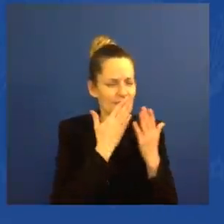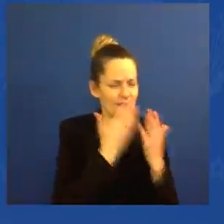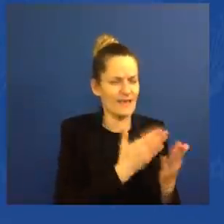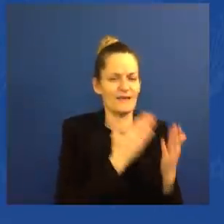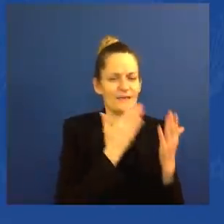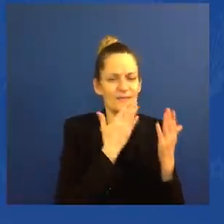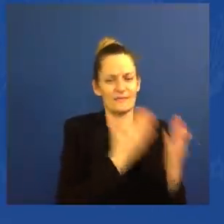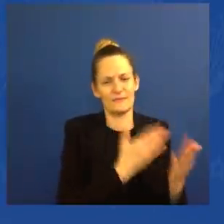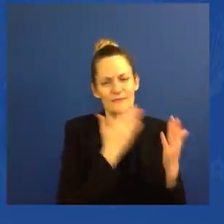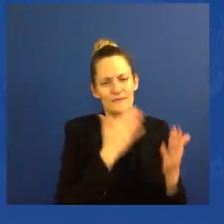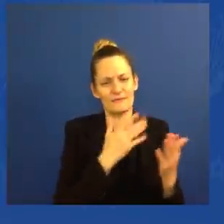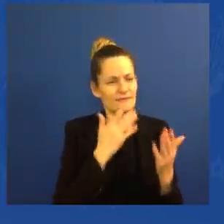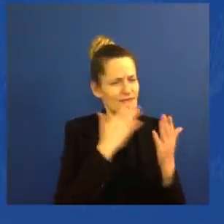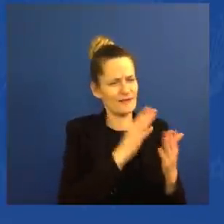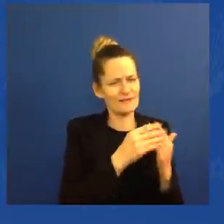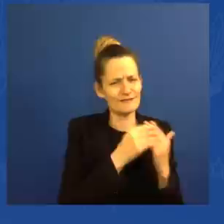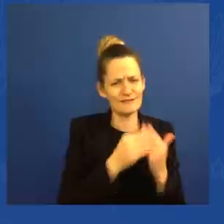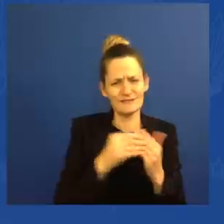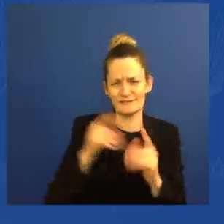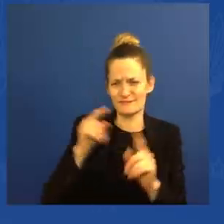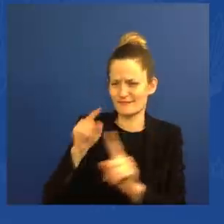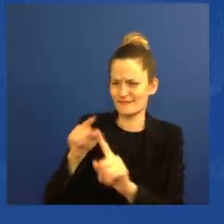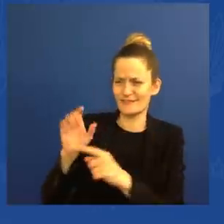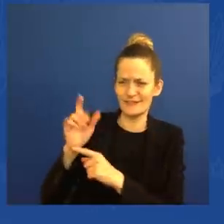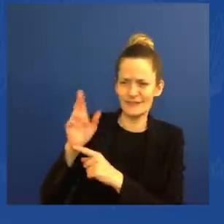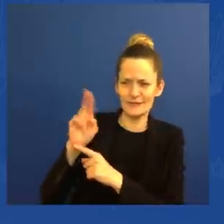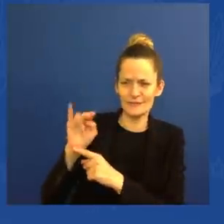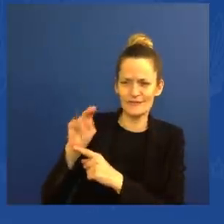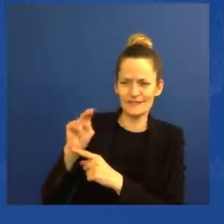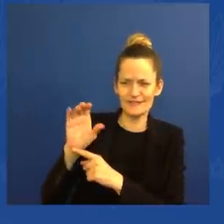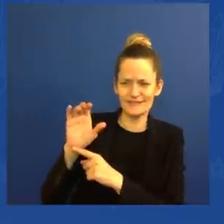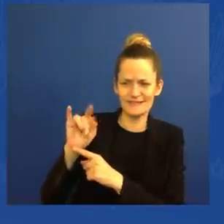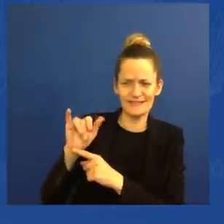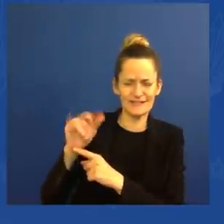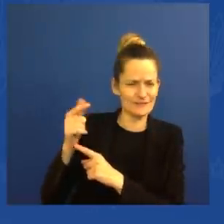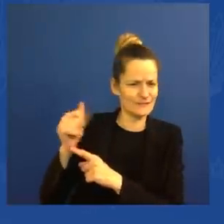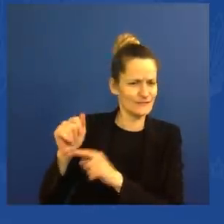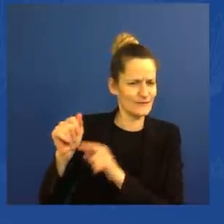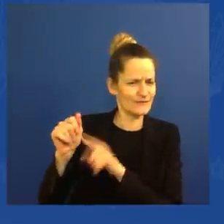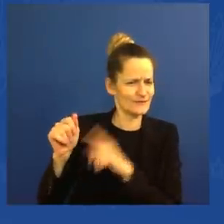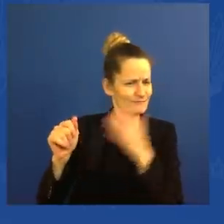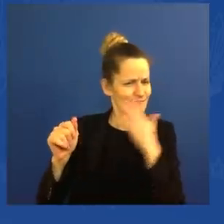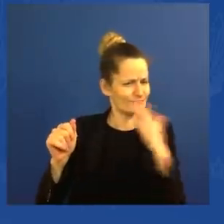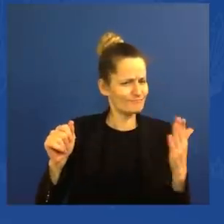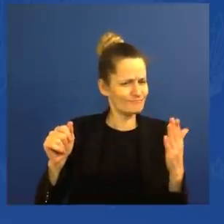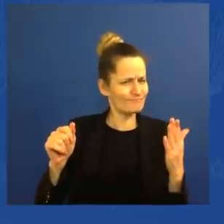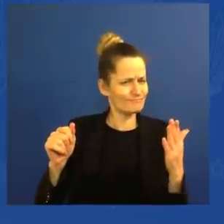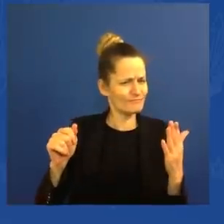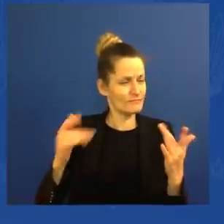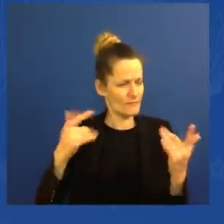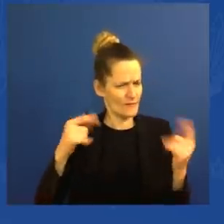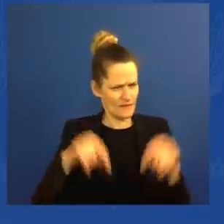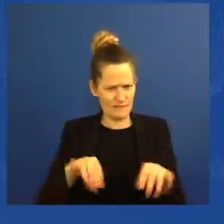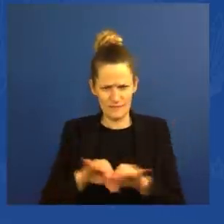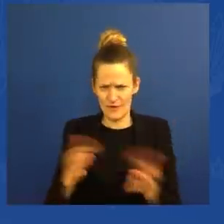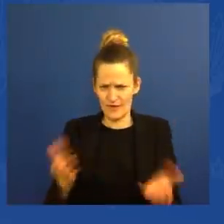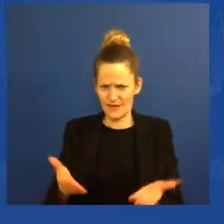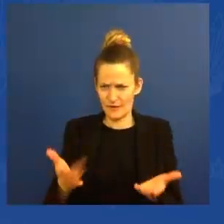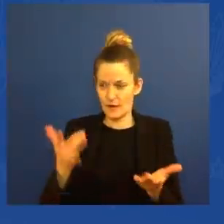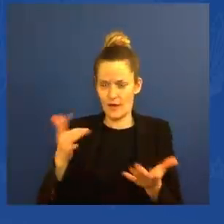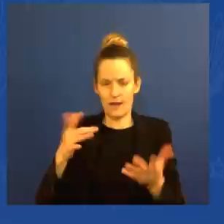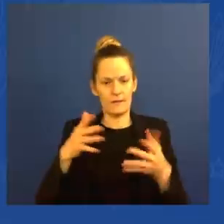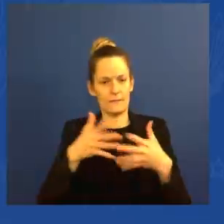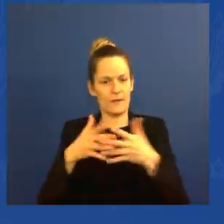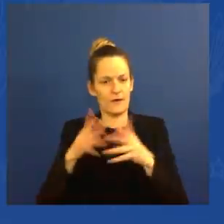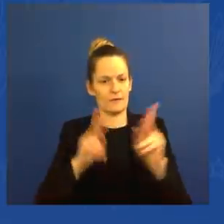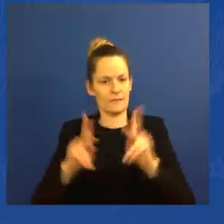I wanted to come here because you're the people America looks to first for guidance and for leadership, and that's not hyperbole.